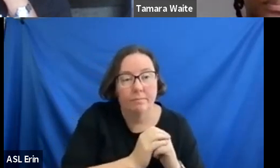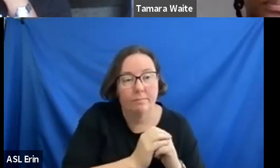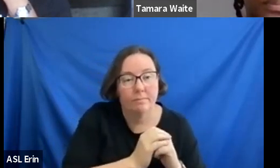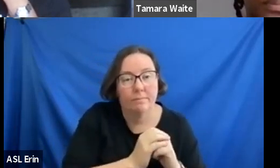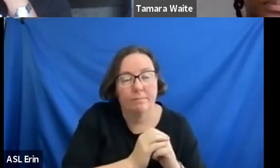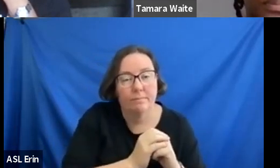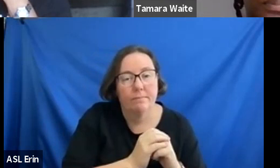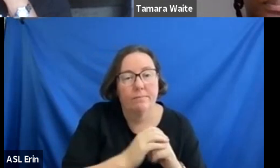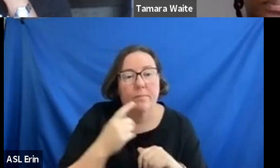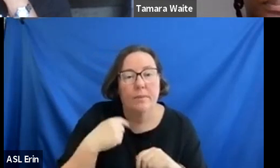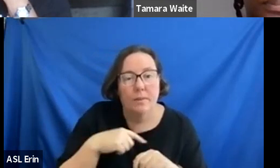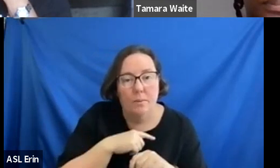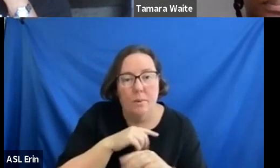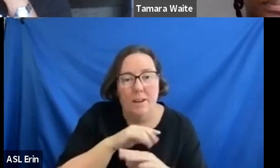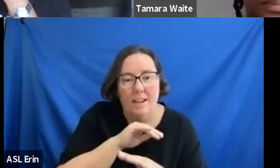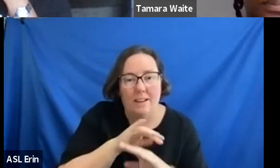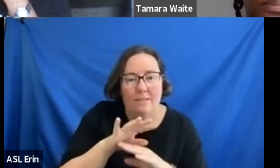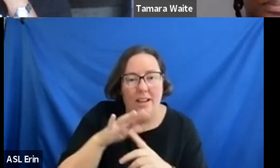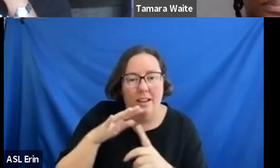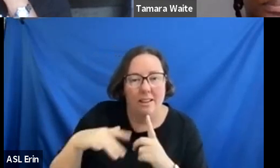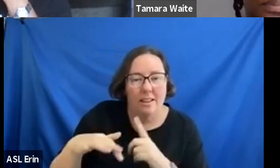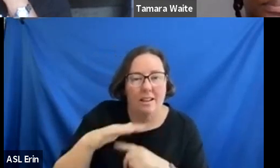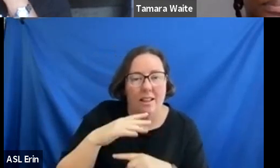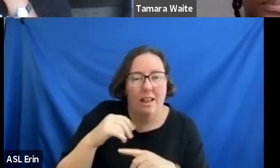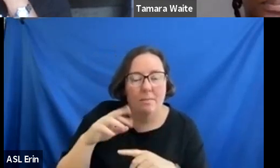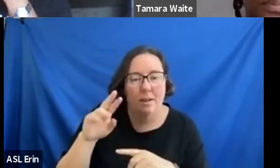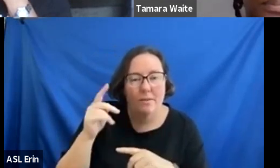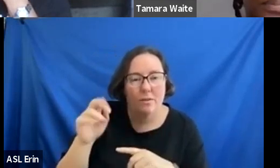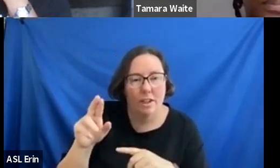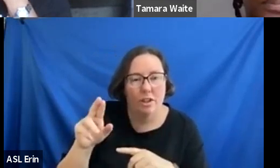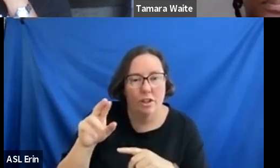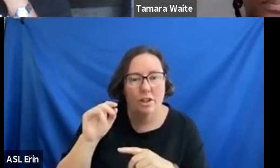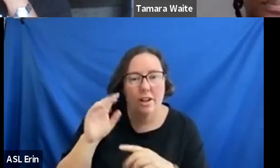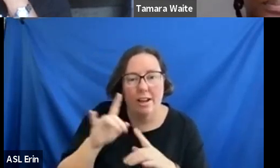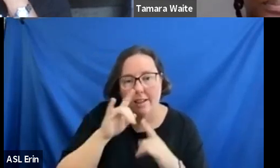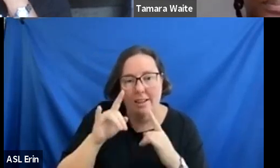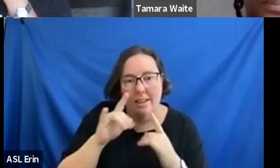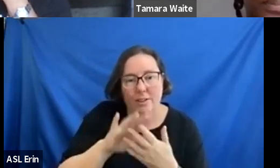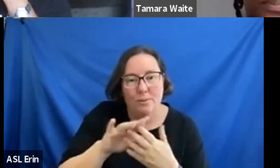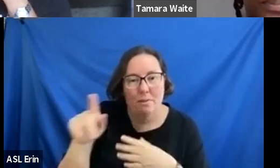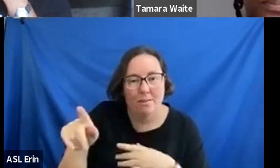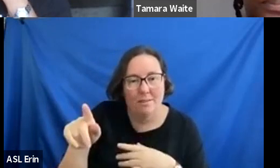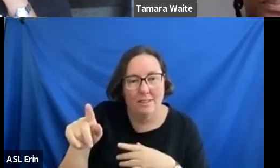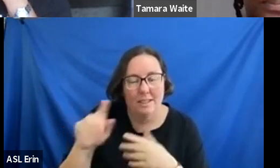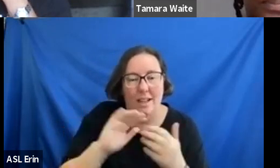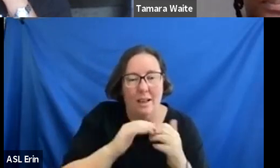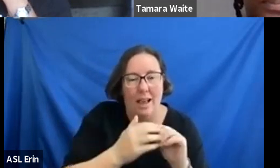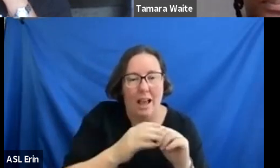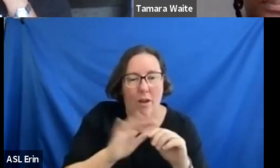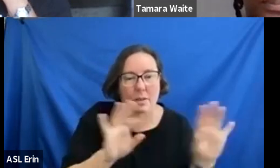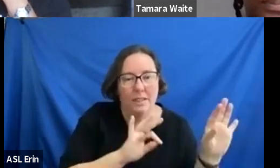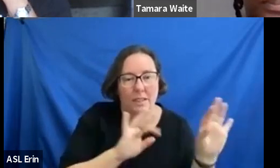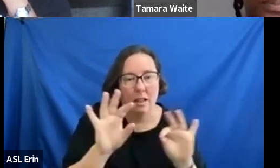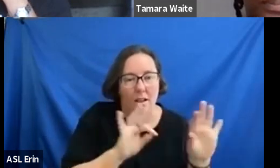affect the climate of rigor at the city's elite schools by the way we